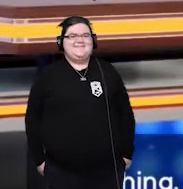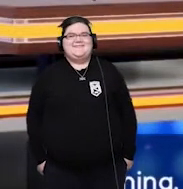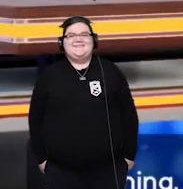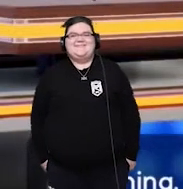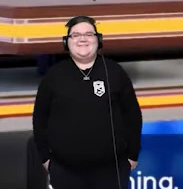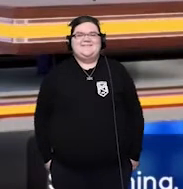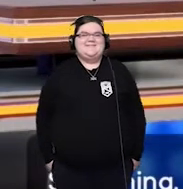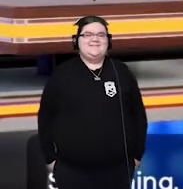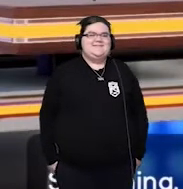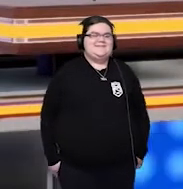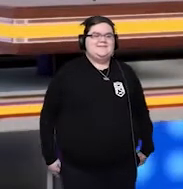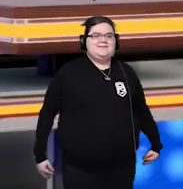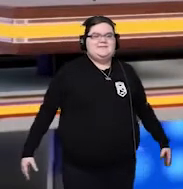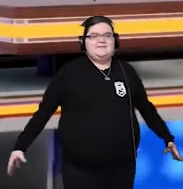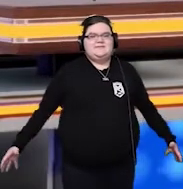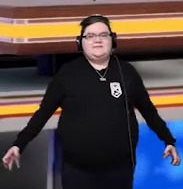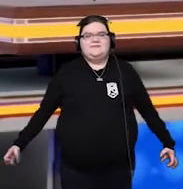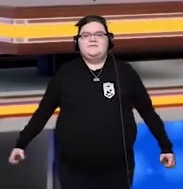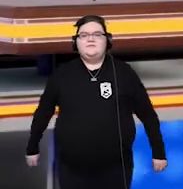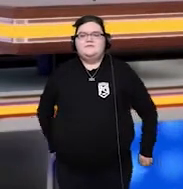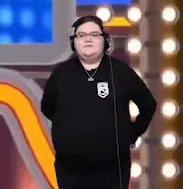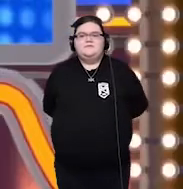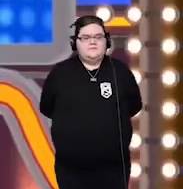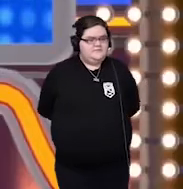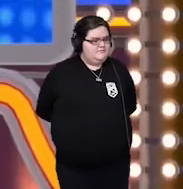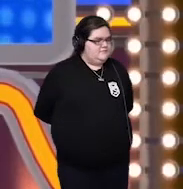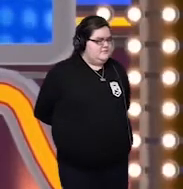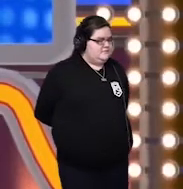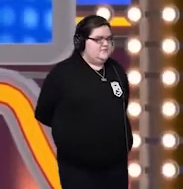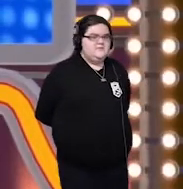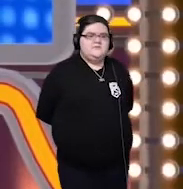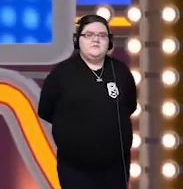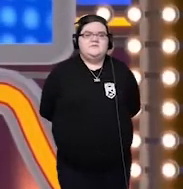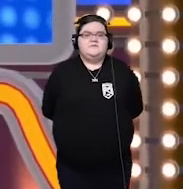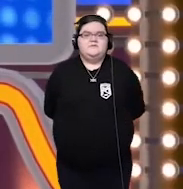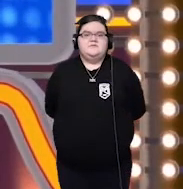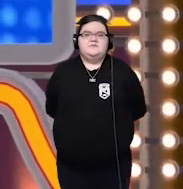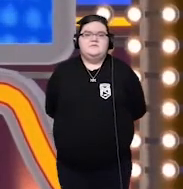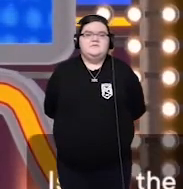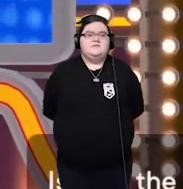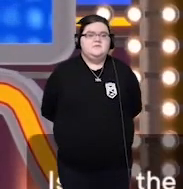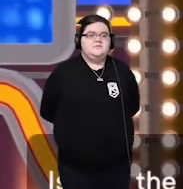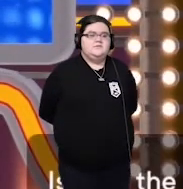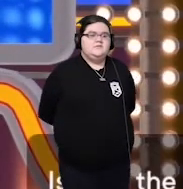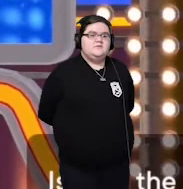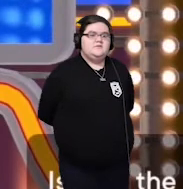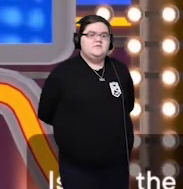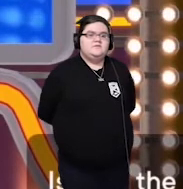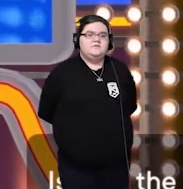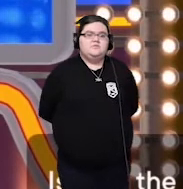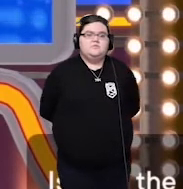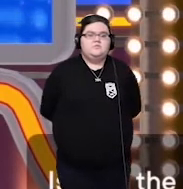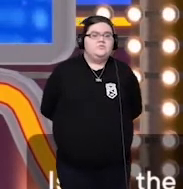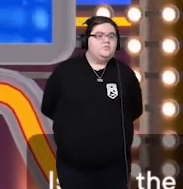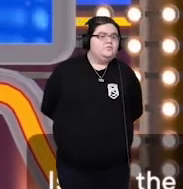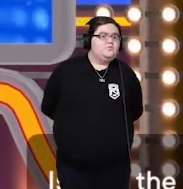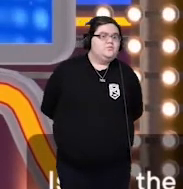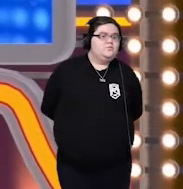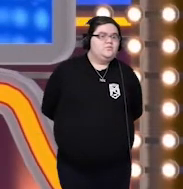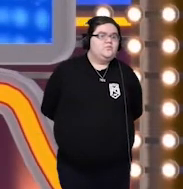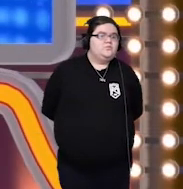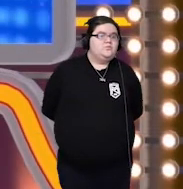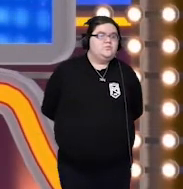there. I think if this was the UK game, it'd be quite high up, but I think because it's American, it won't be. Is it on the board?